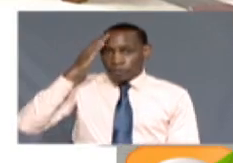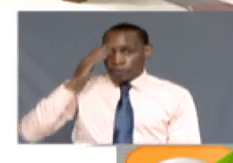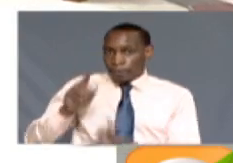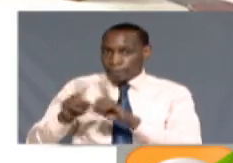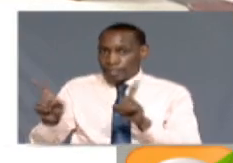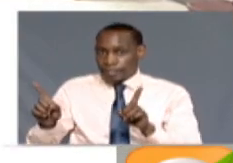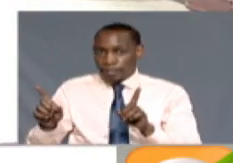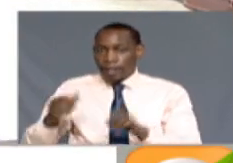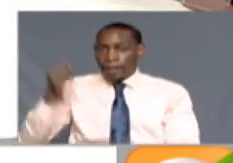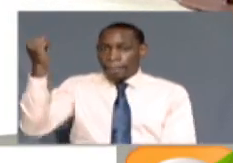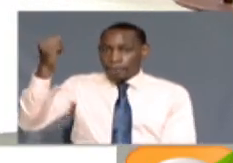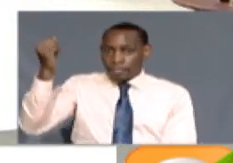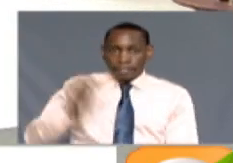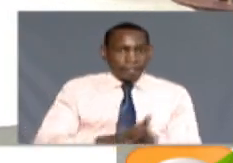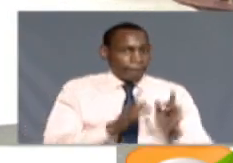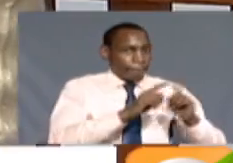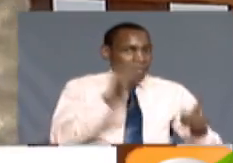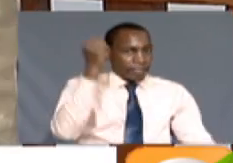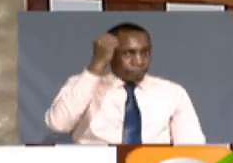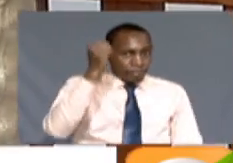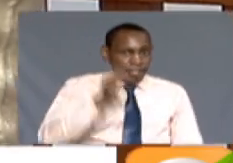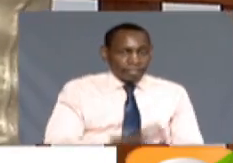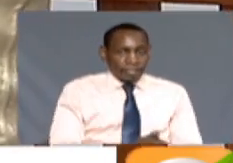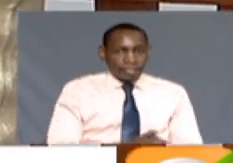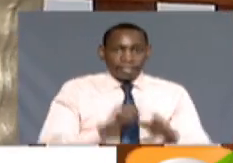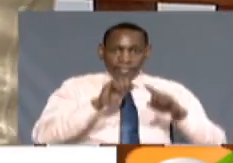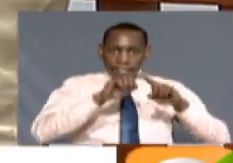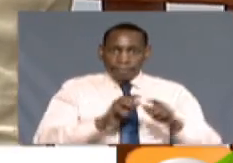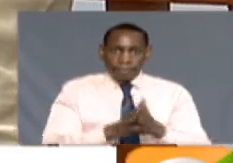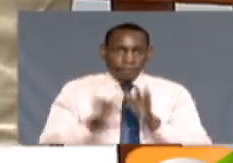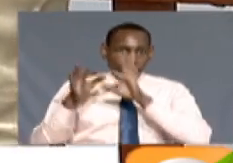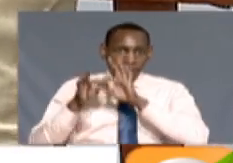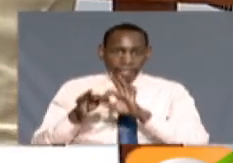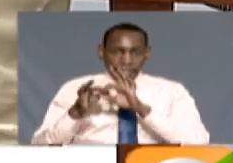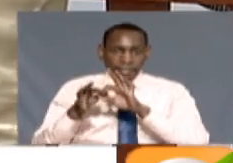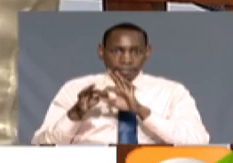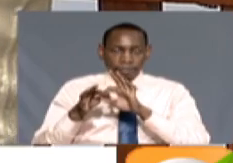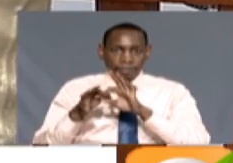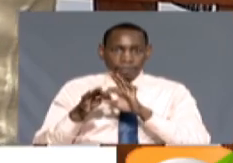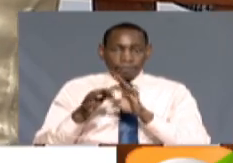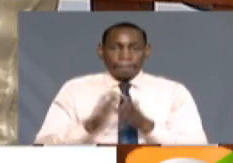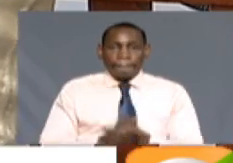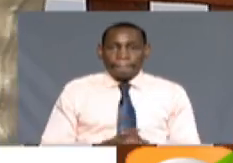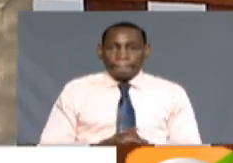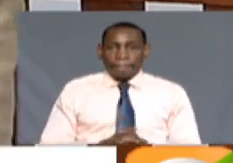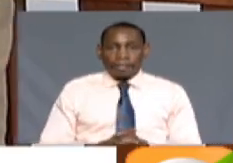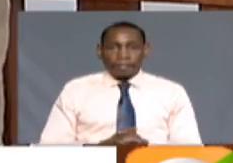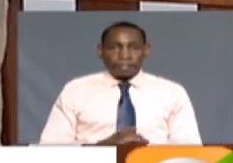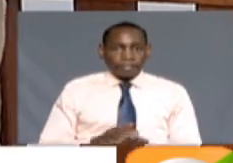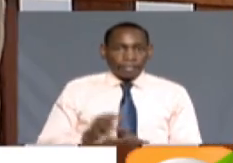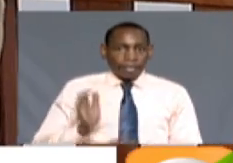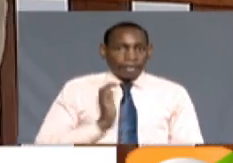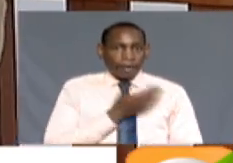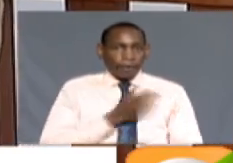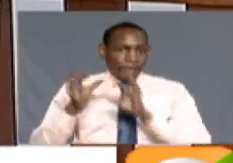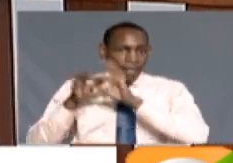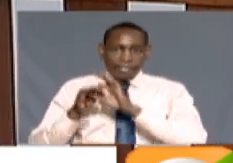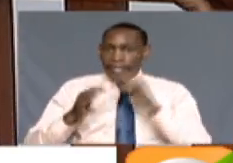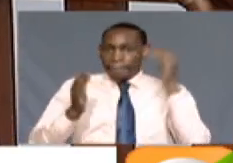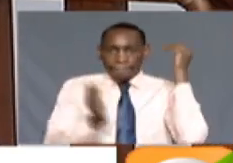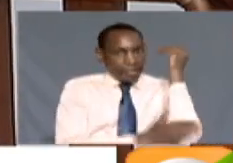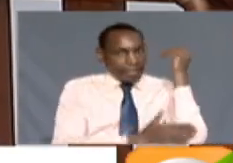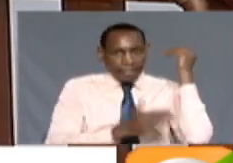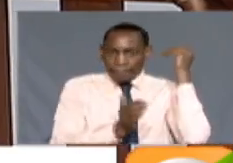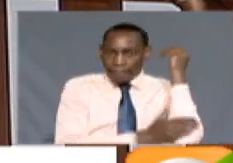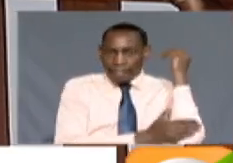listen, politics must be pegged on culture and traditions of the people. Okay, is a bad culture.